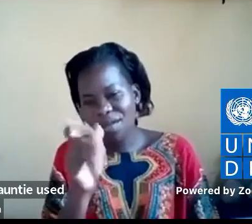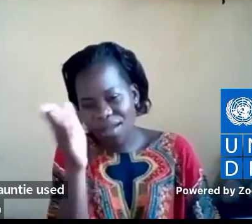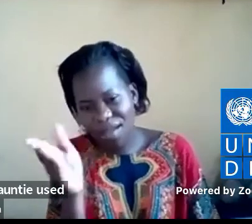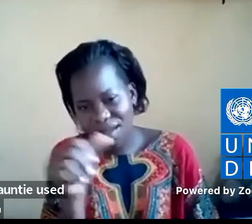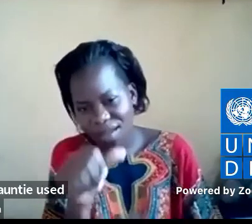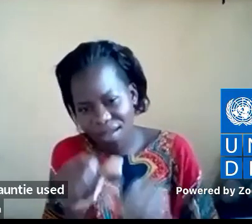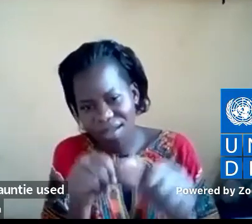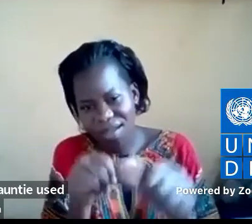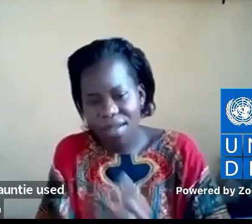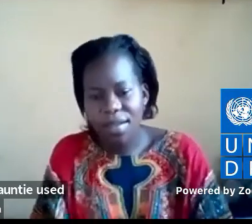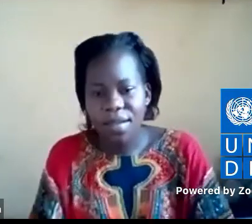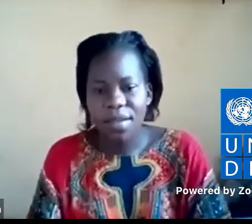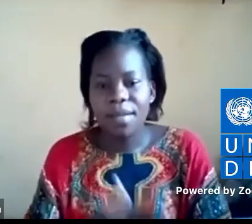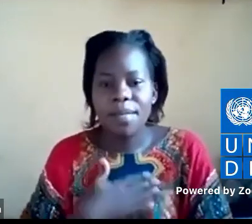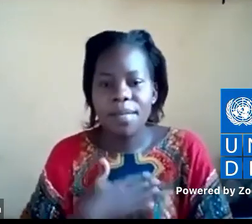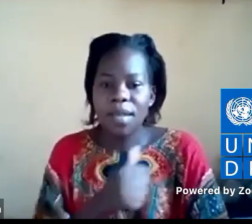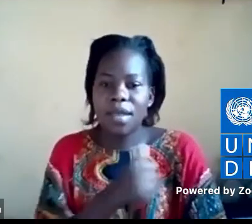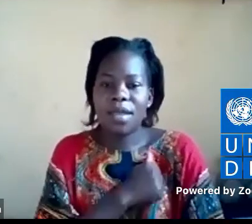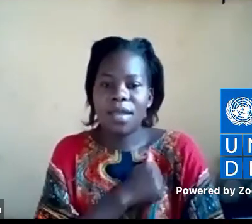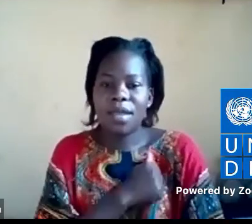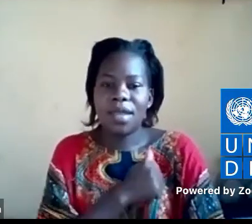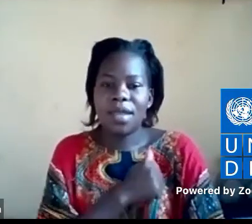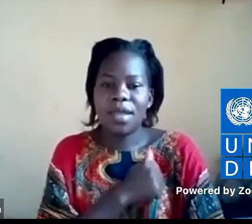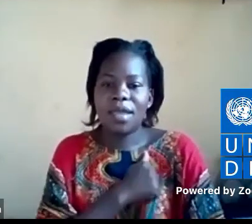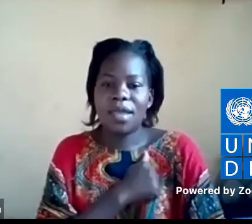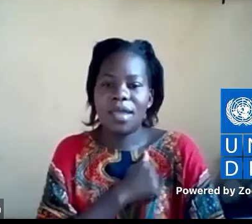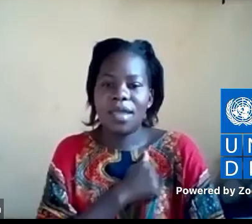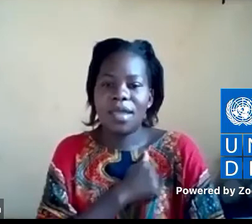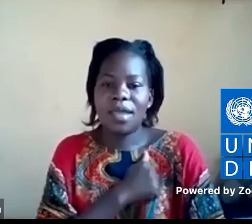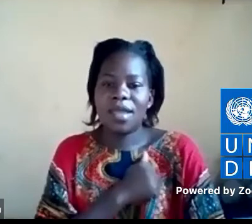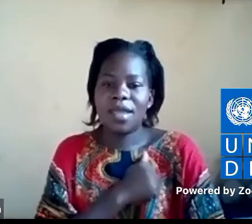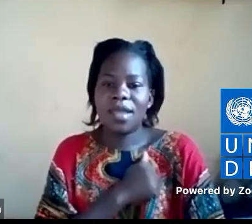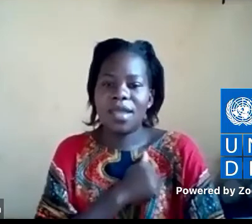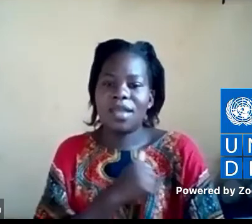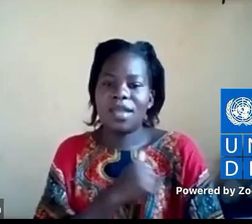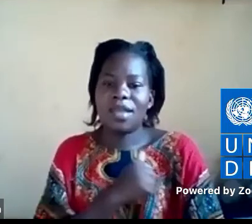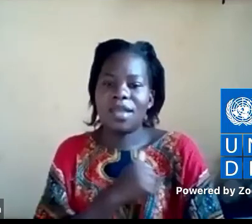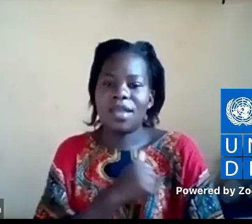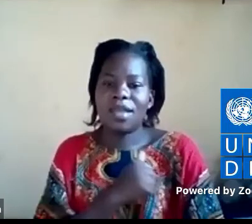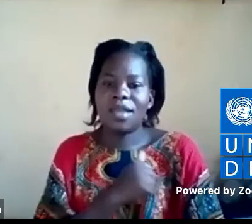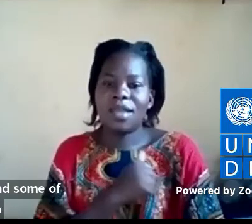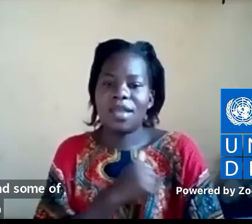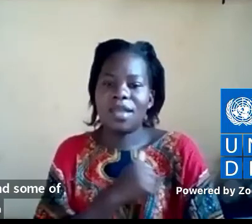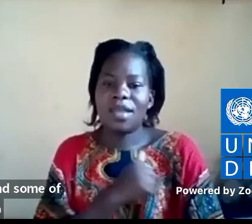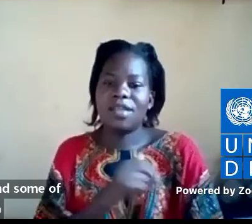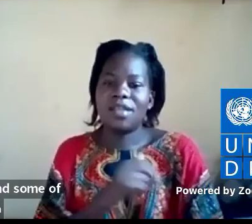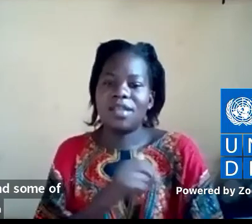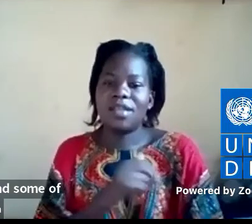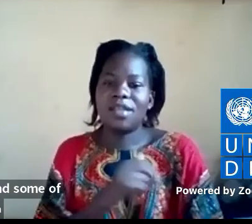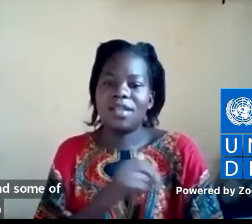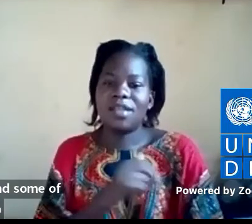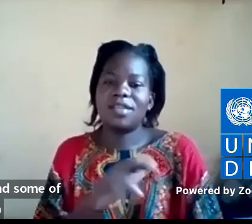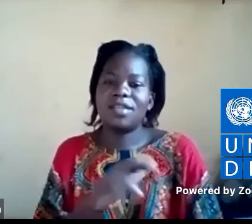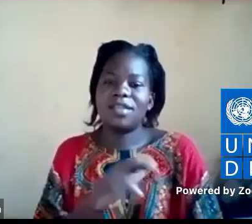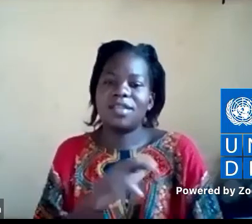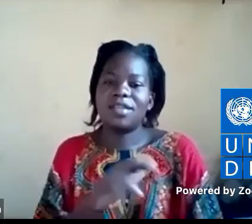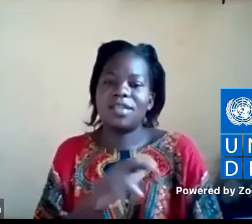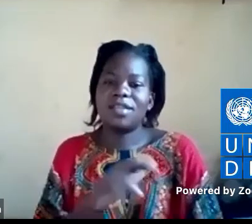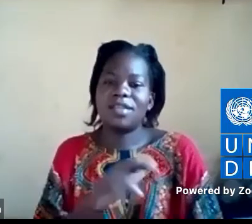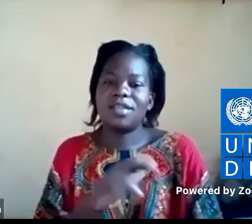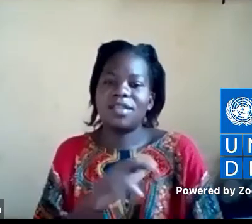I never saw the teen. So do you want to respond to some of these questions, Naomi? All right, thank you. Thank